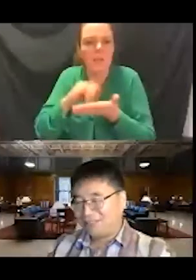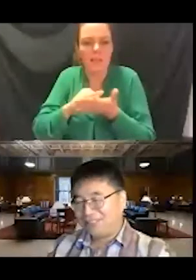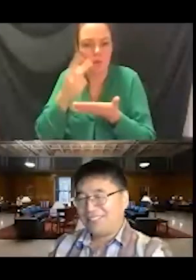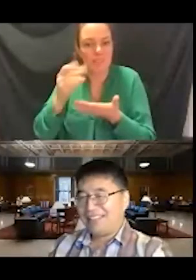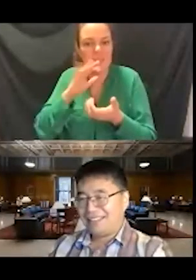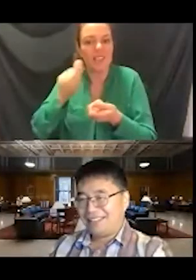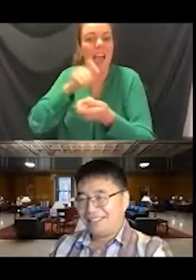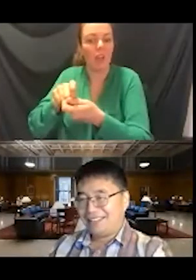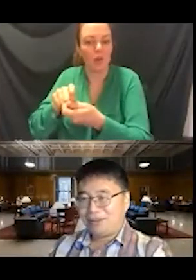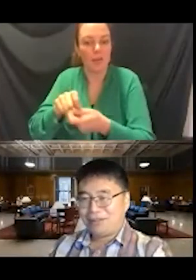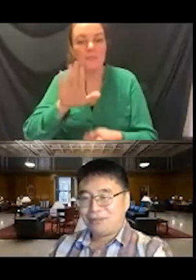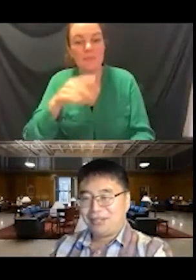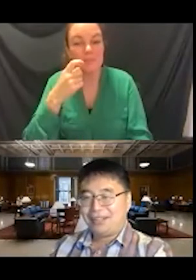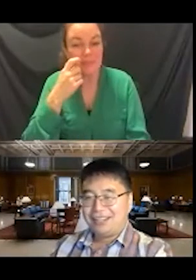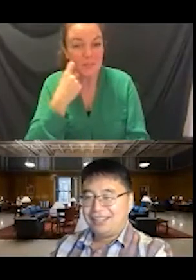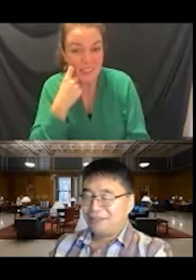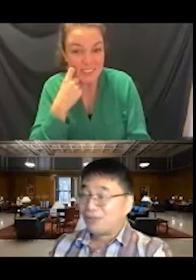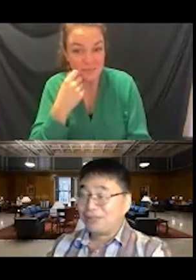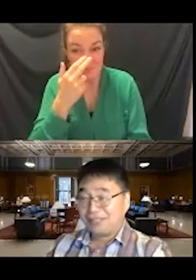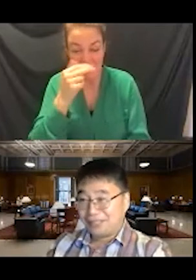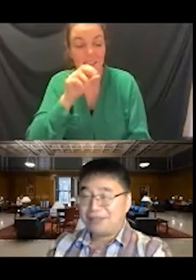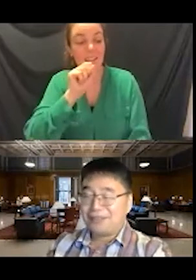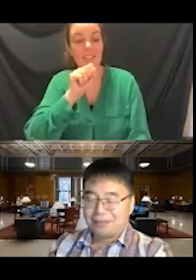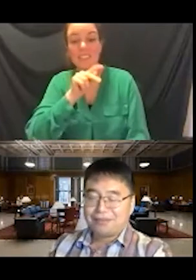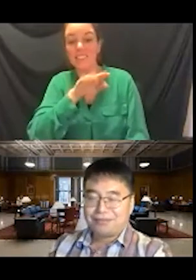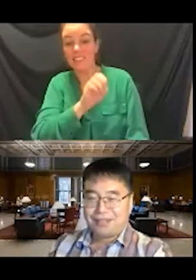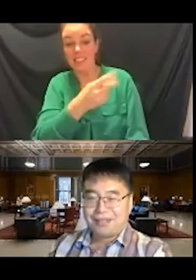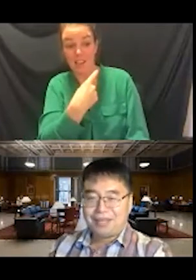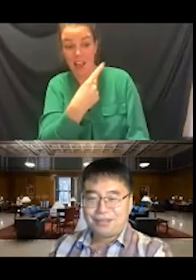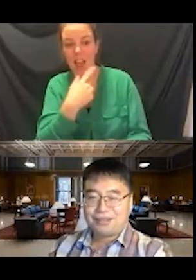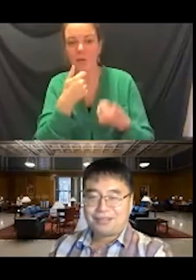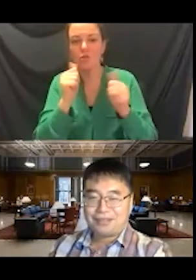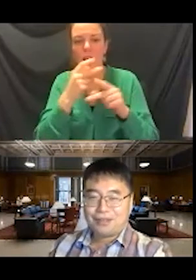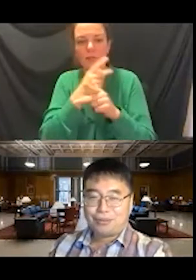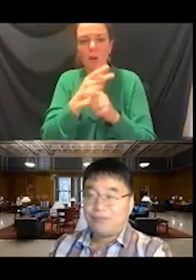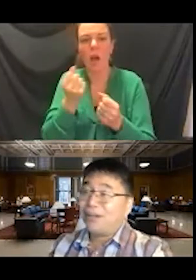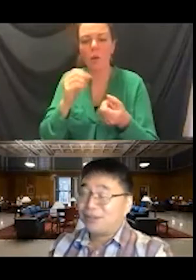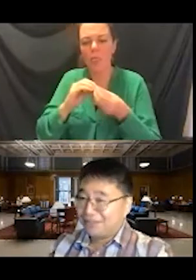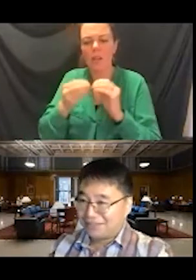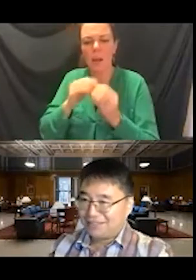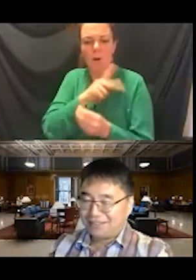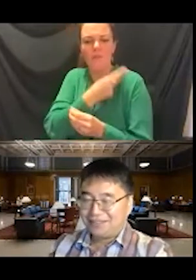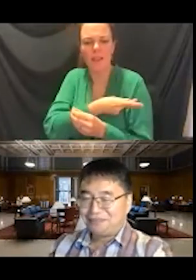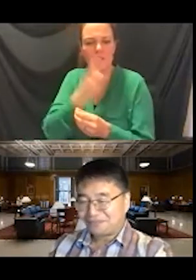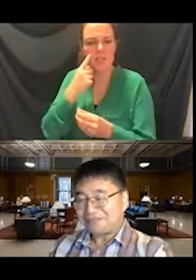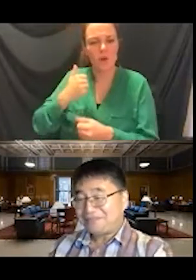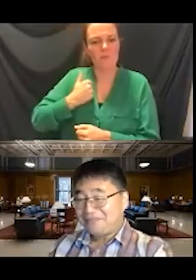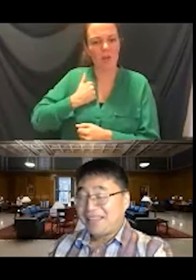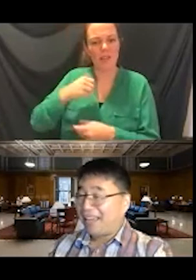I recently had an experience where we're trying to determine the number of patients who are veterans in our